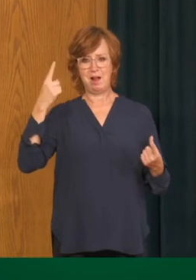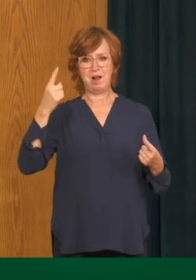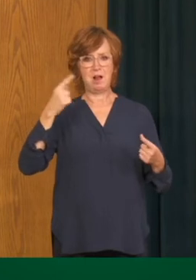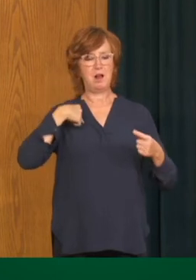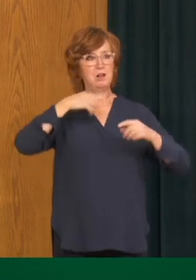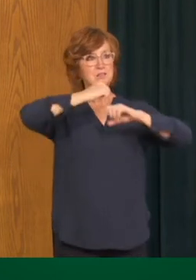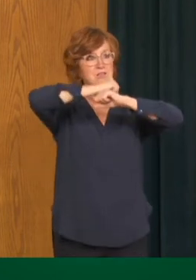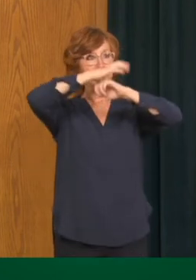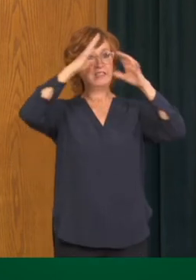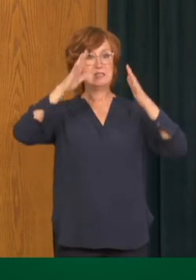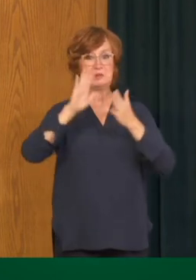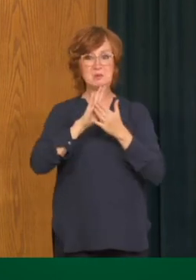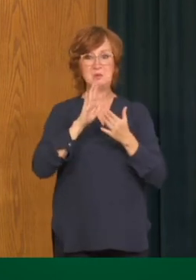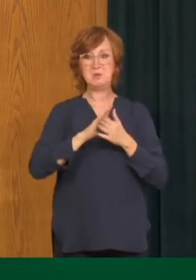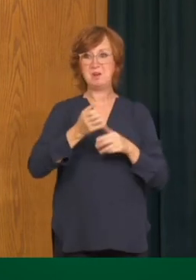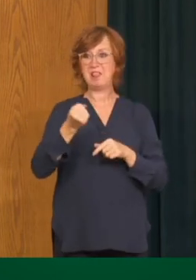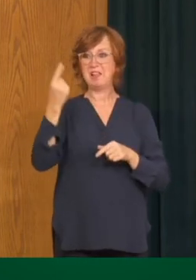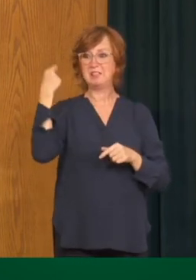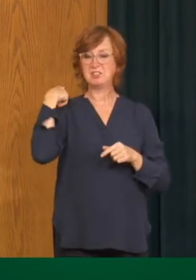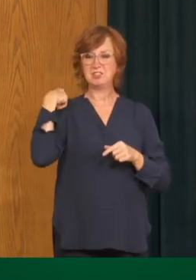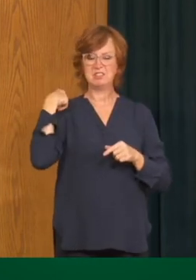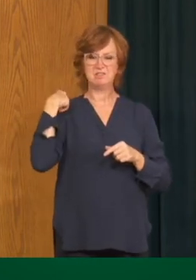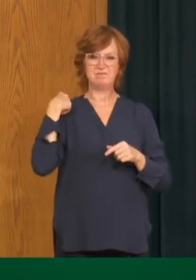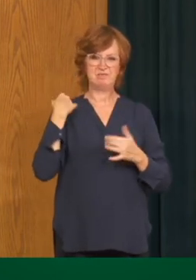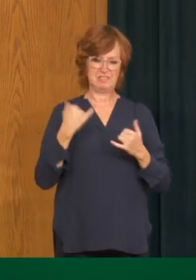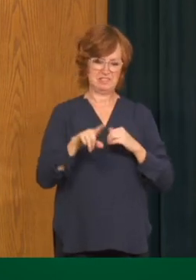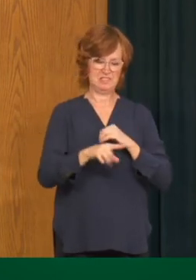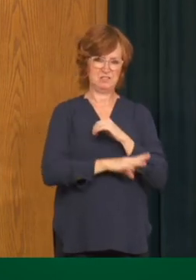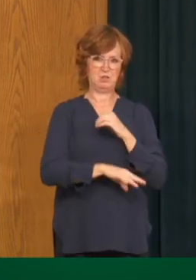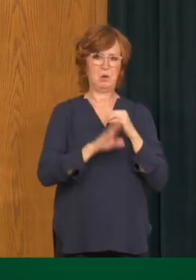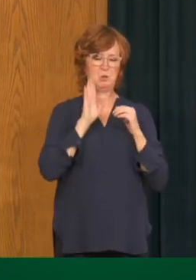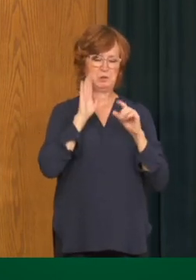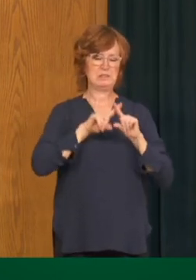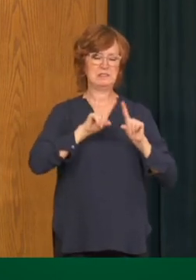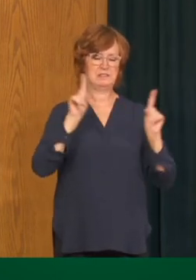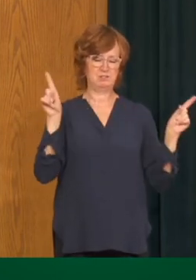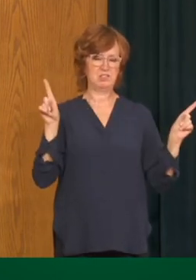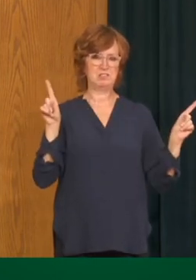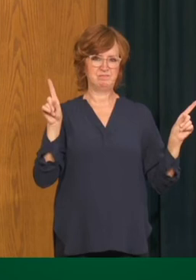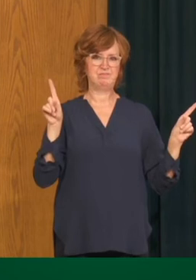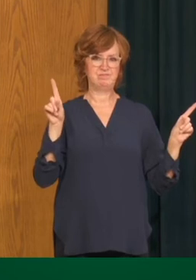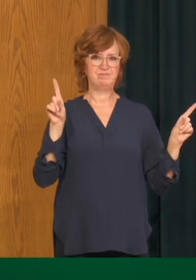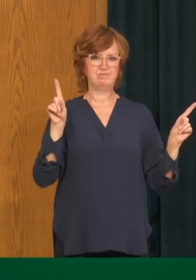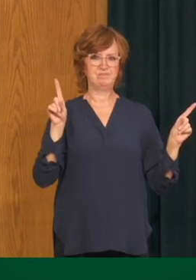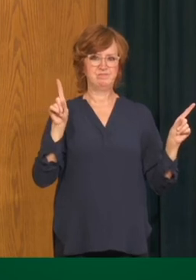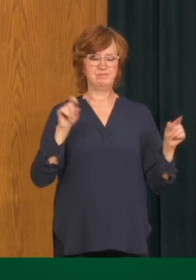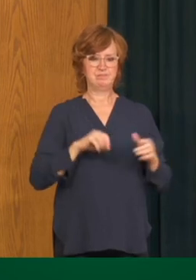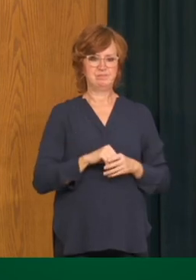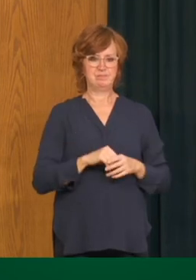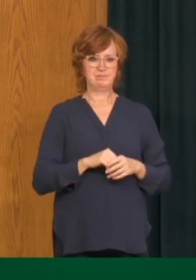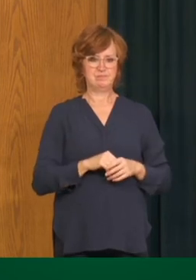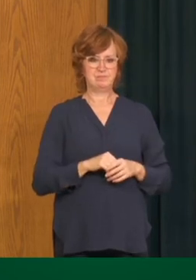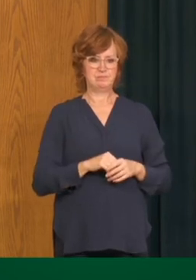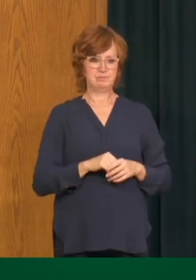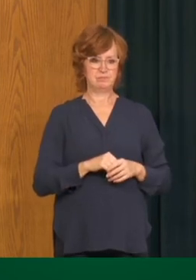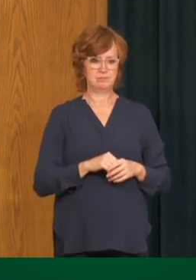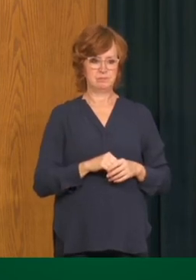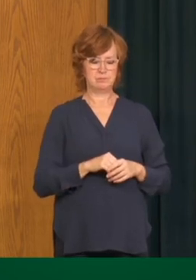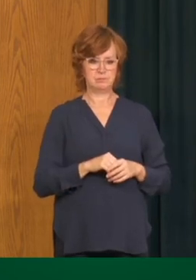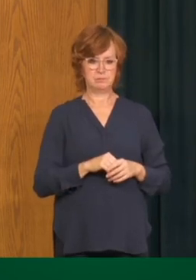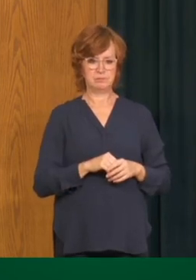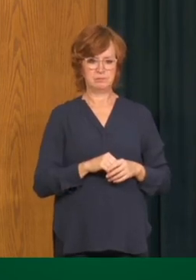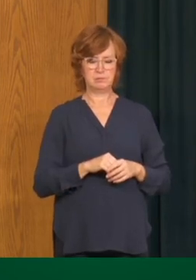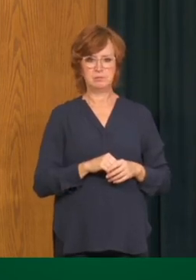is different from what we anticipate school will be as it starts, even though the number of people in classes in some cases may be the